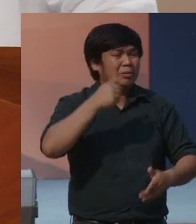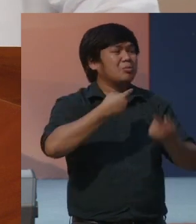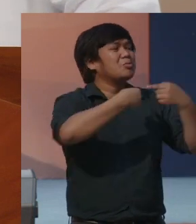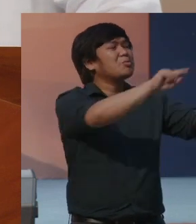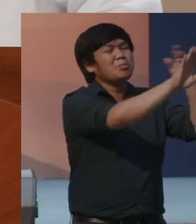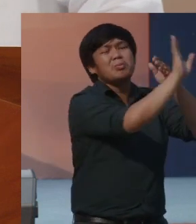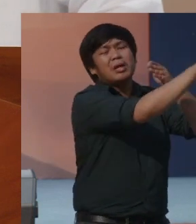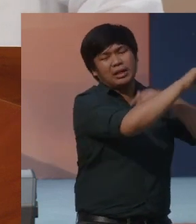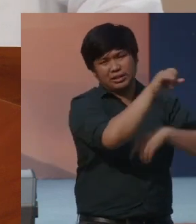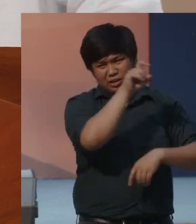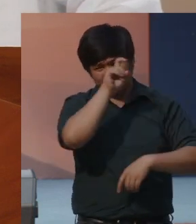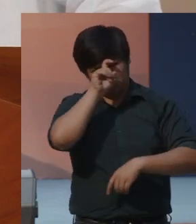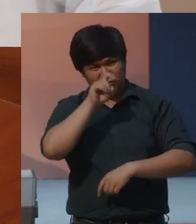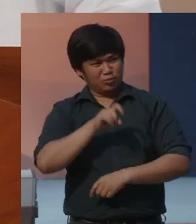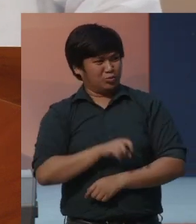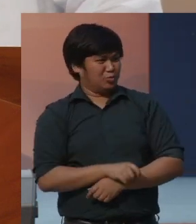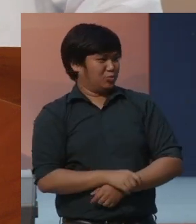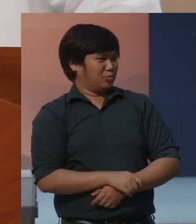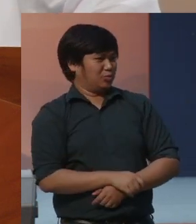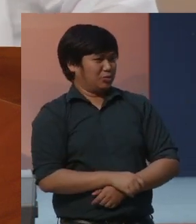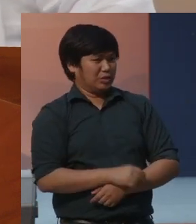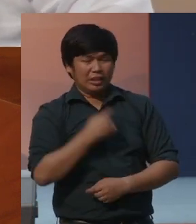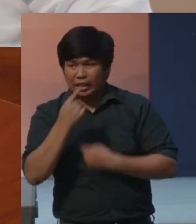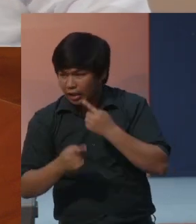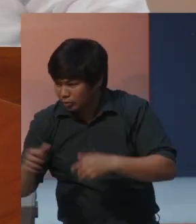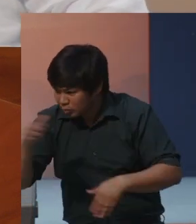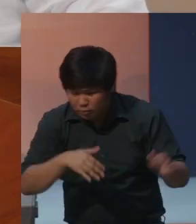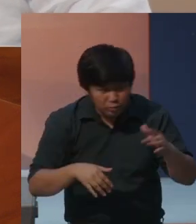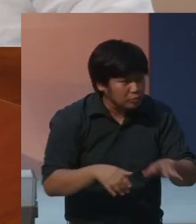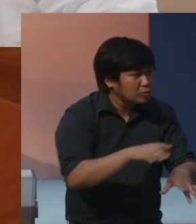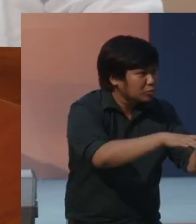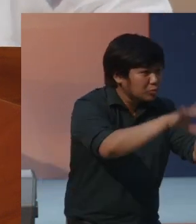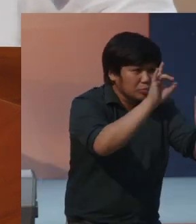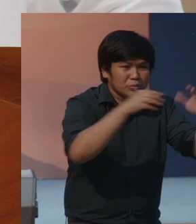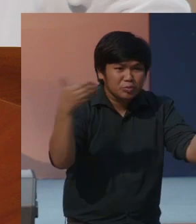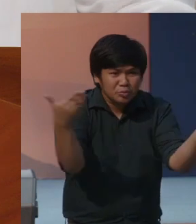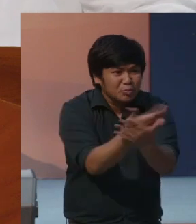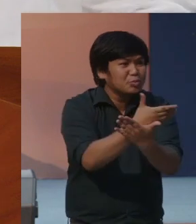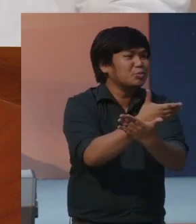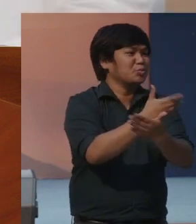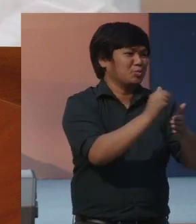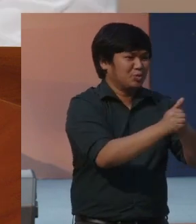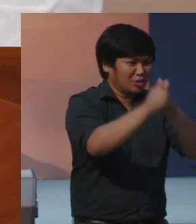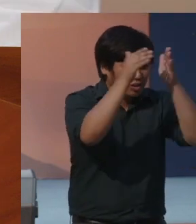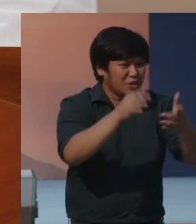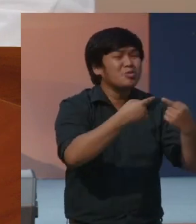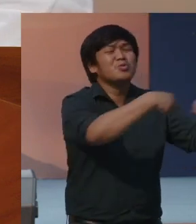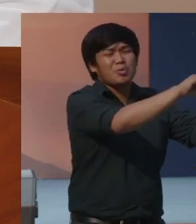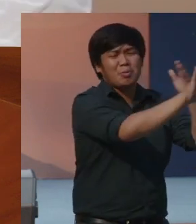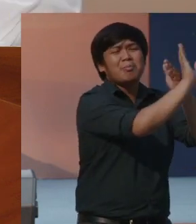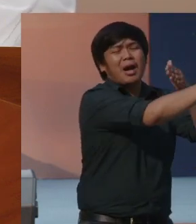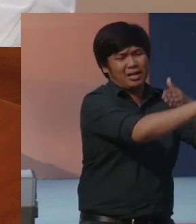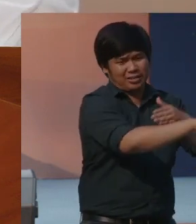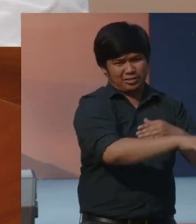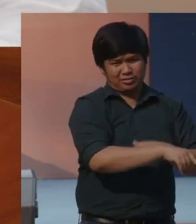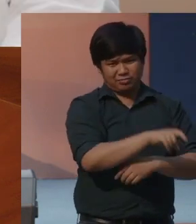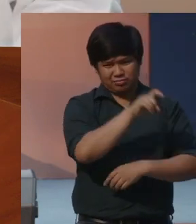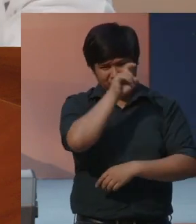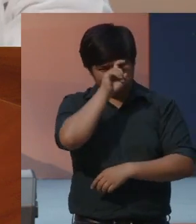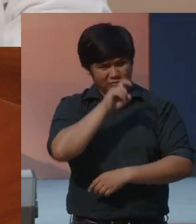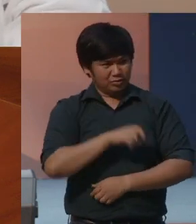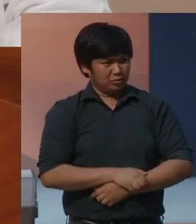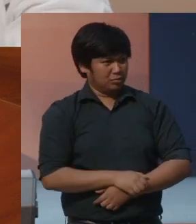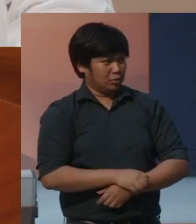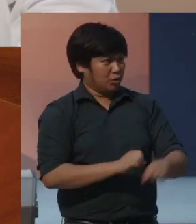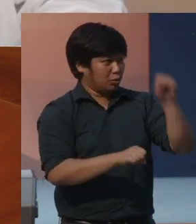Egypt?' And they said to one another, 'Let us choose a leader and go back to Egypt.'" So pagkatapos nilang pinalaya sa